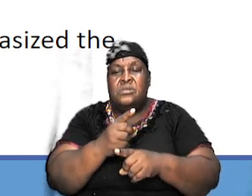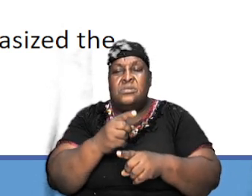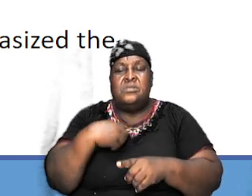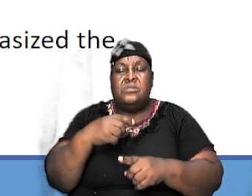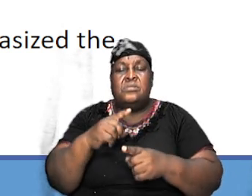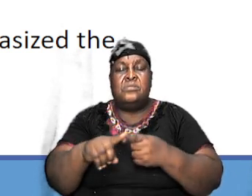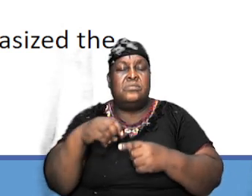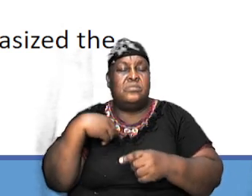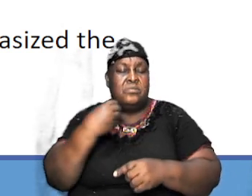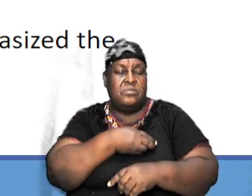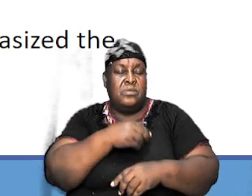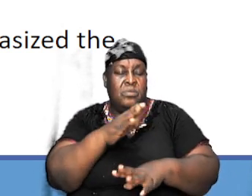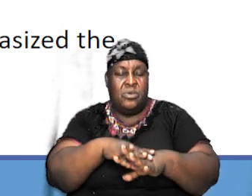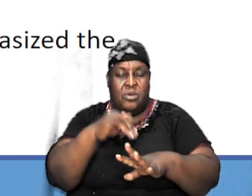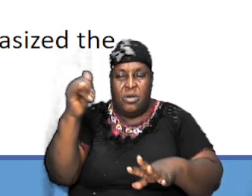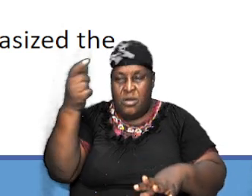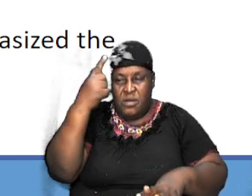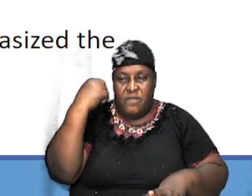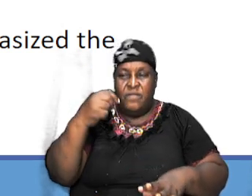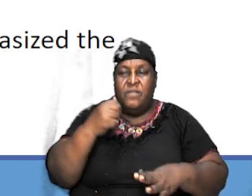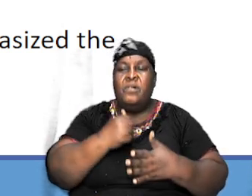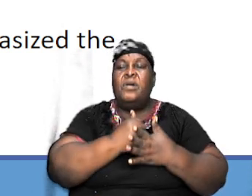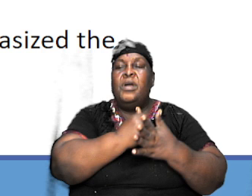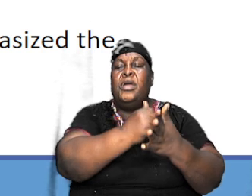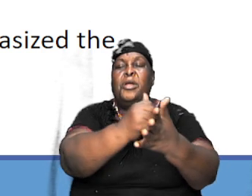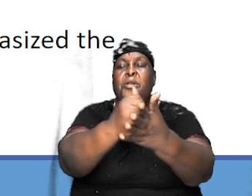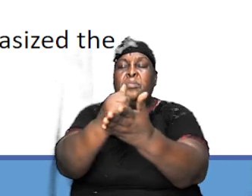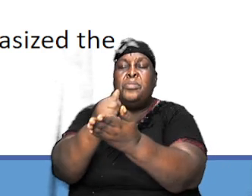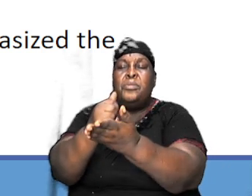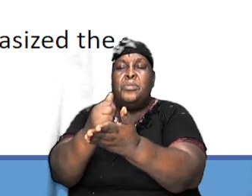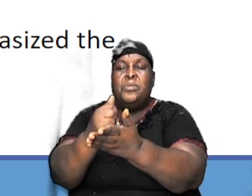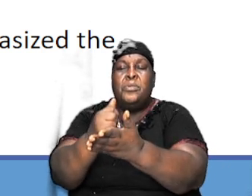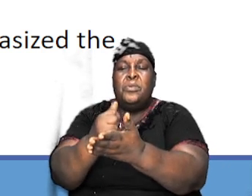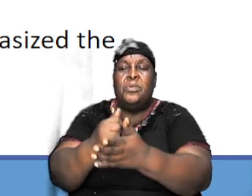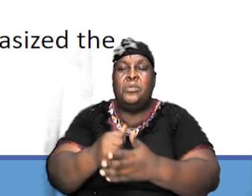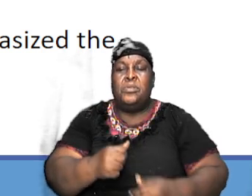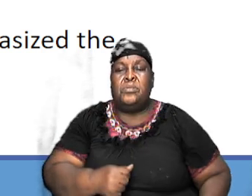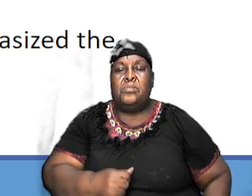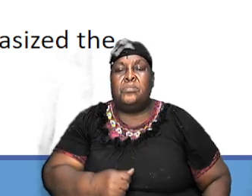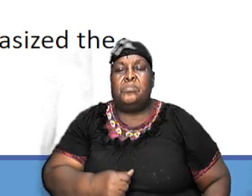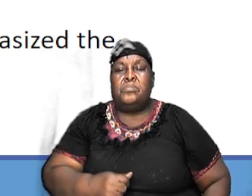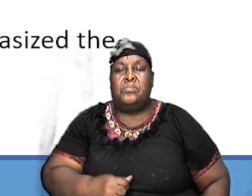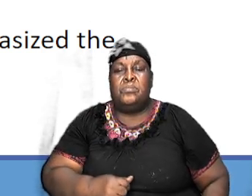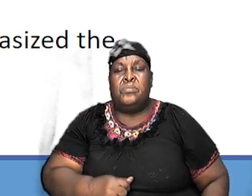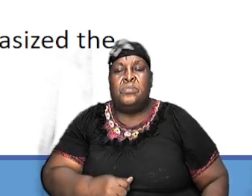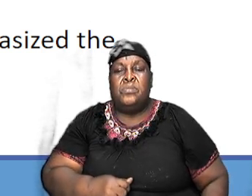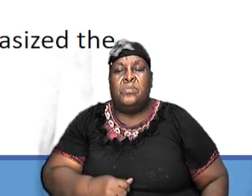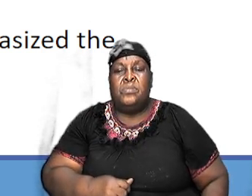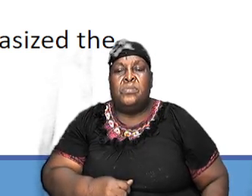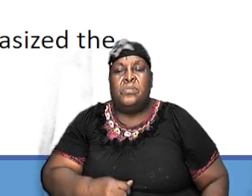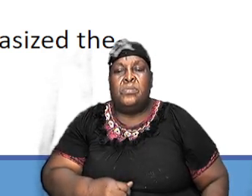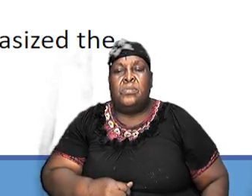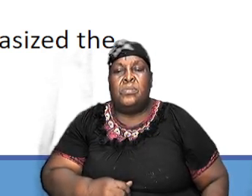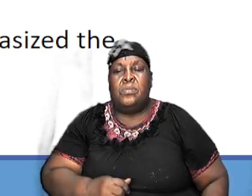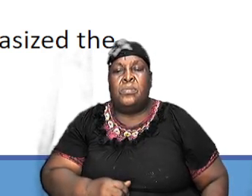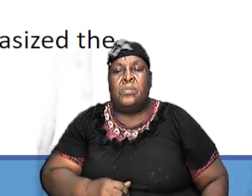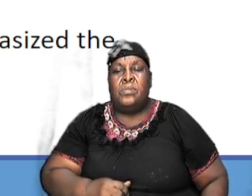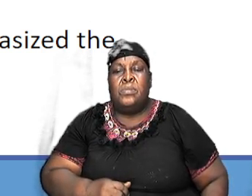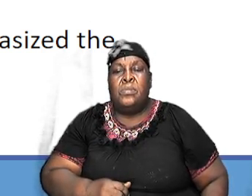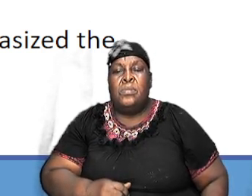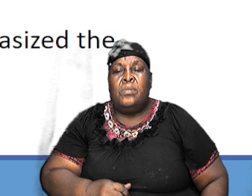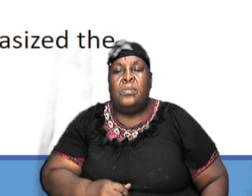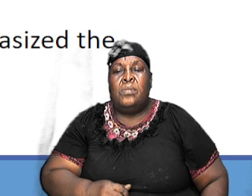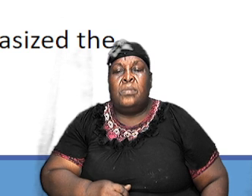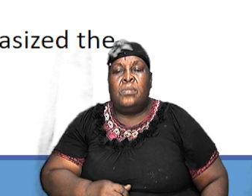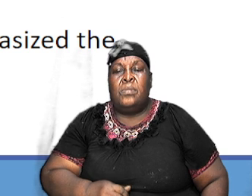cry for help. And that is found in Luke 11, verse 9 to 13. And that